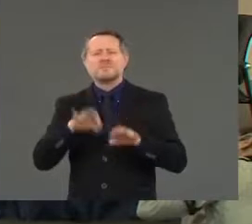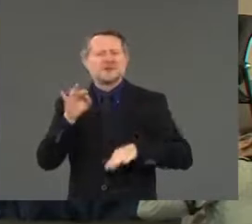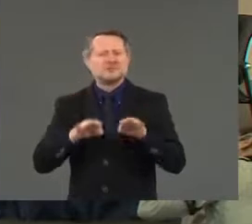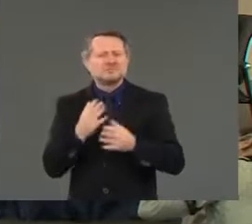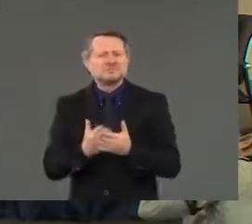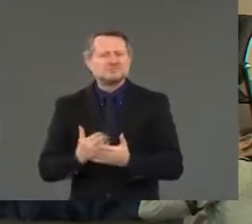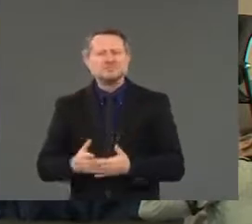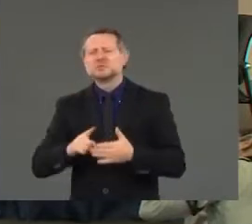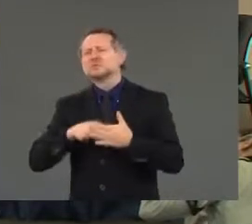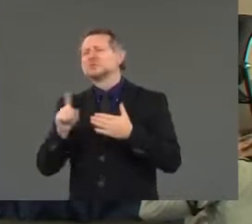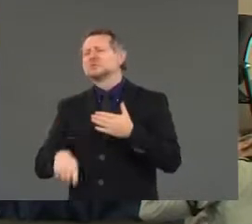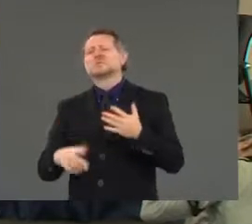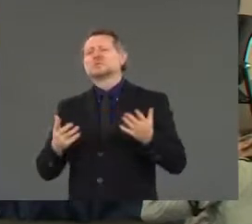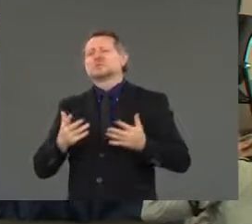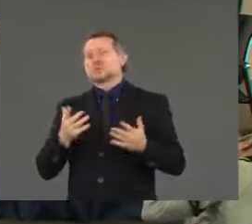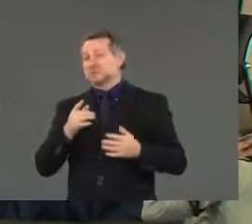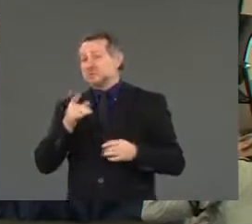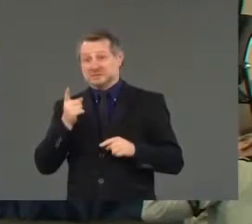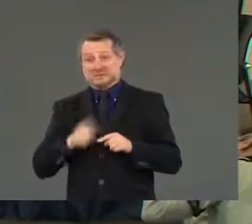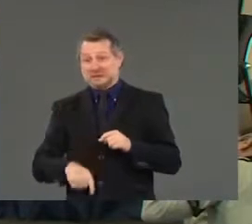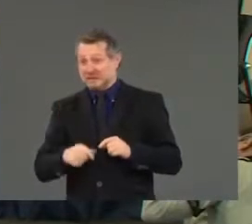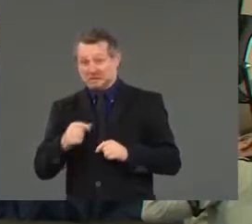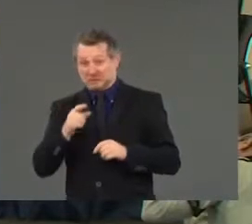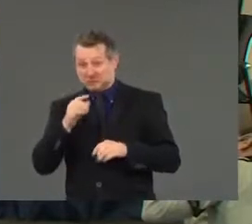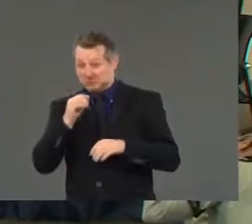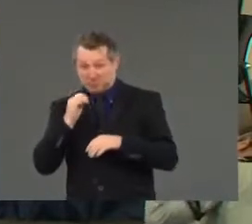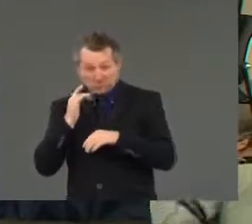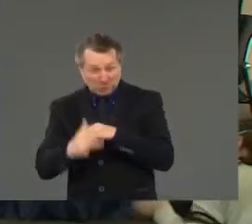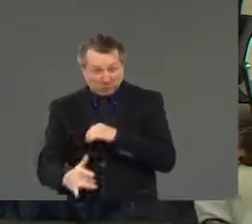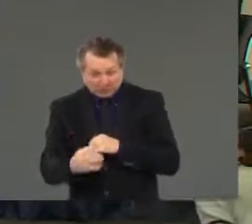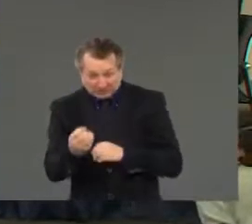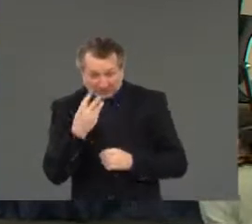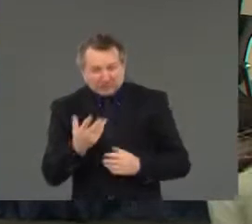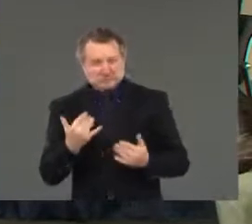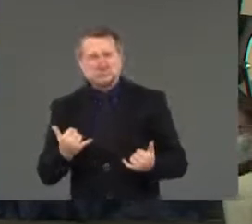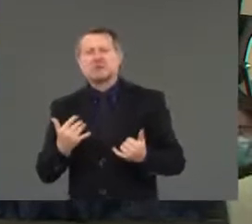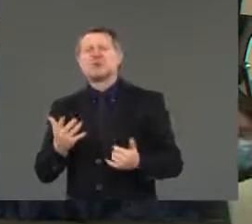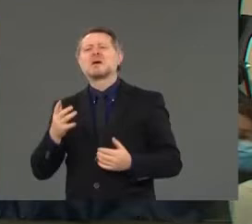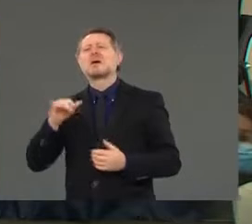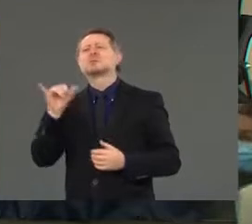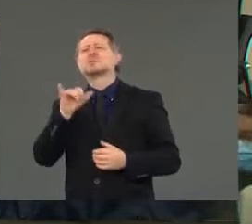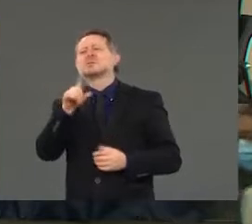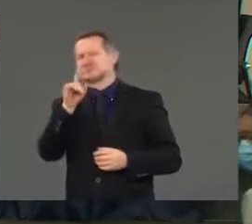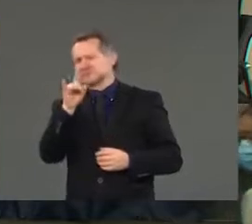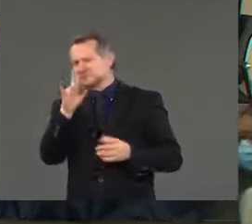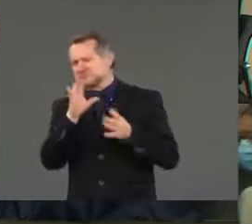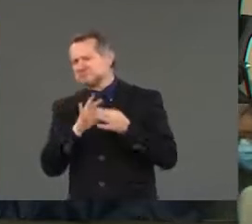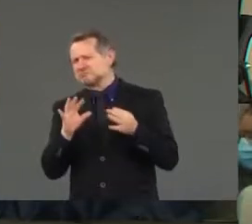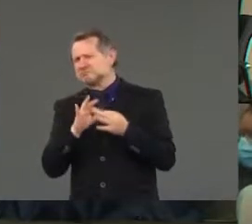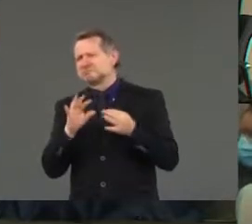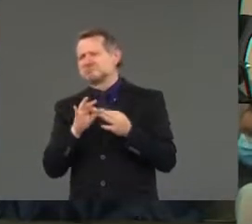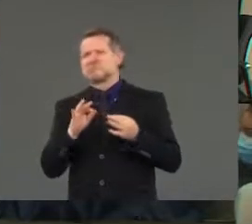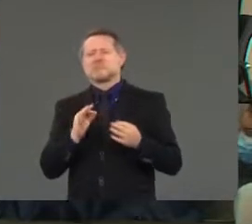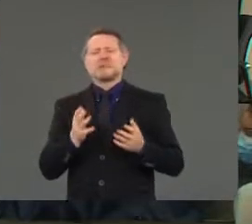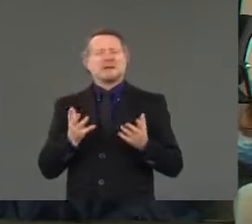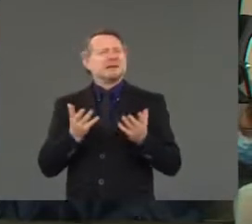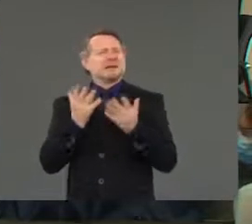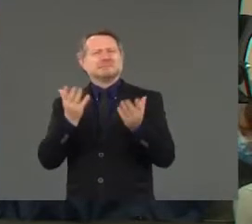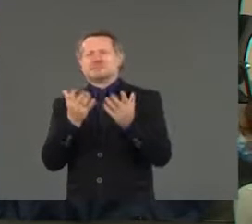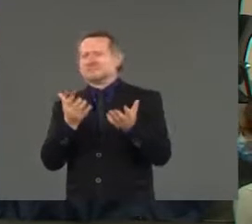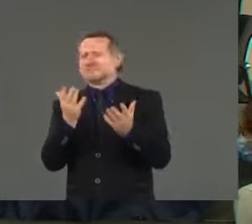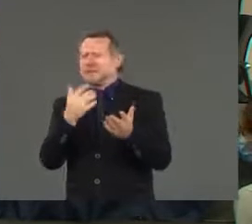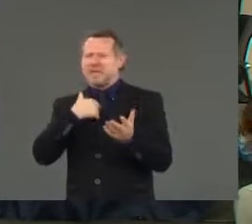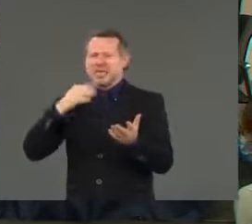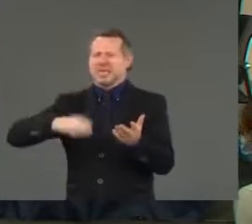too early? And also if you can talk about, initially I think you said it was affecting children of